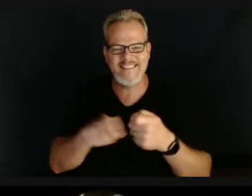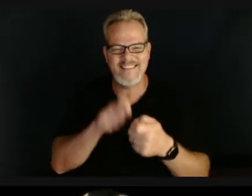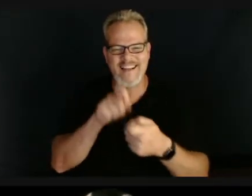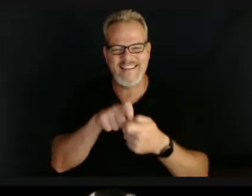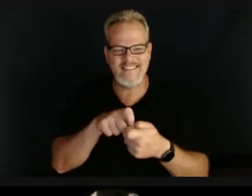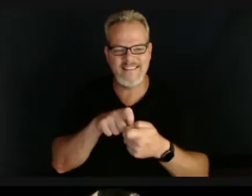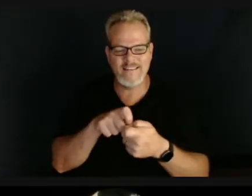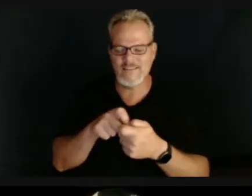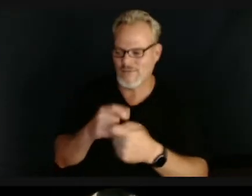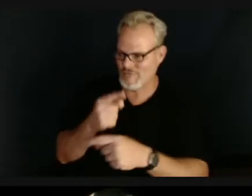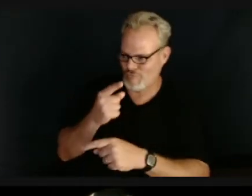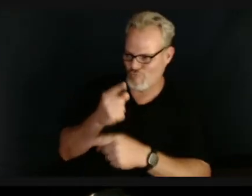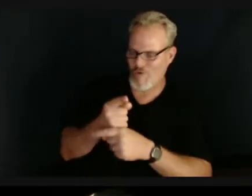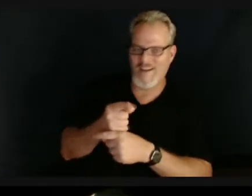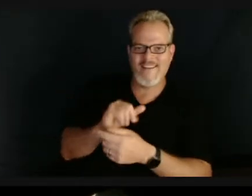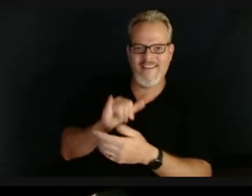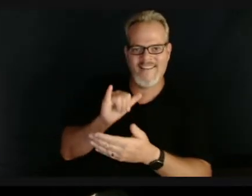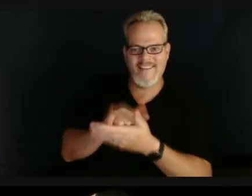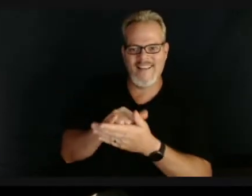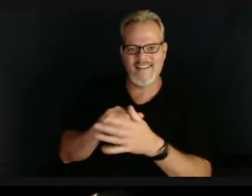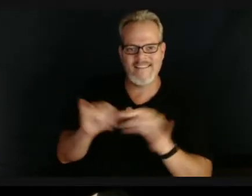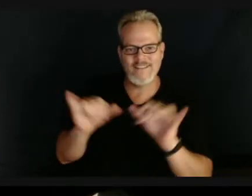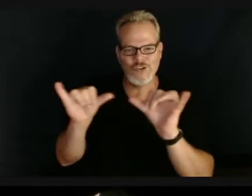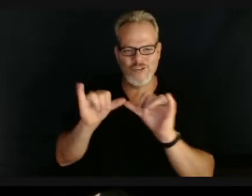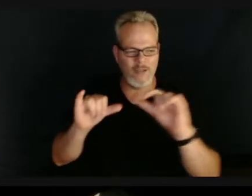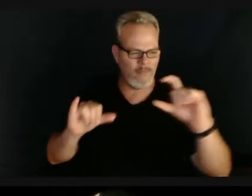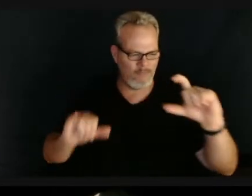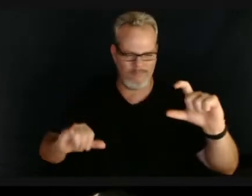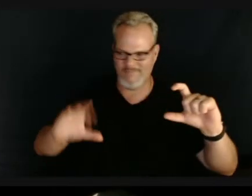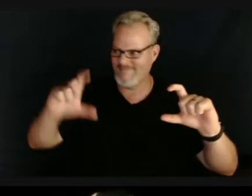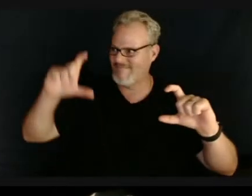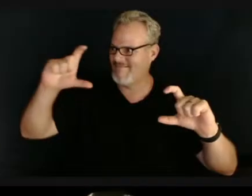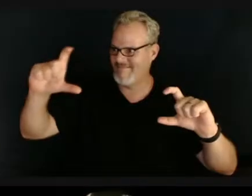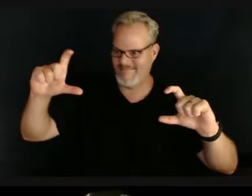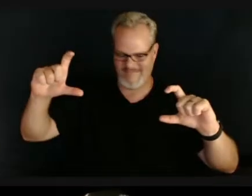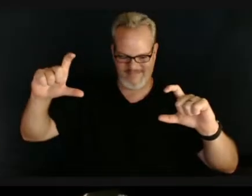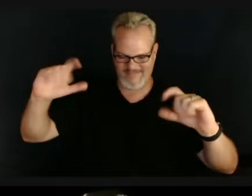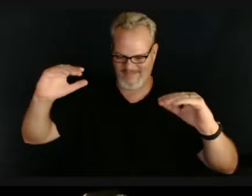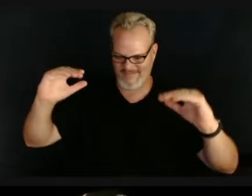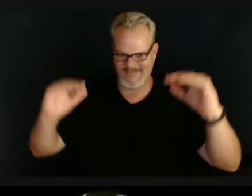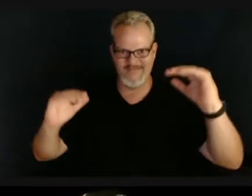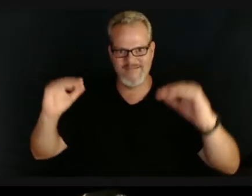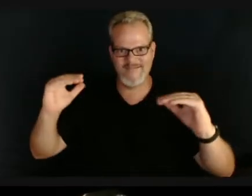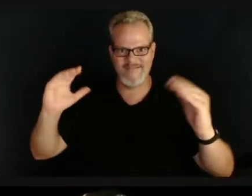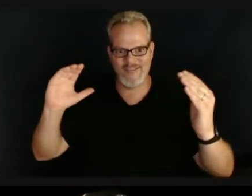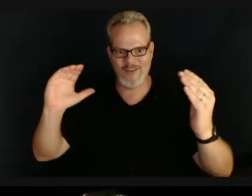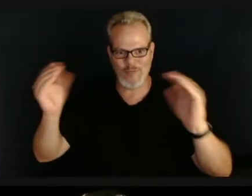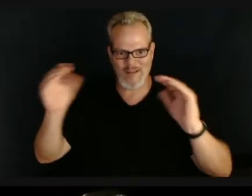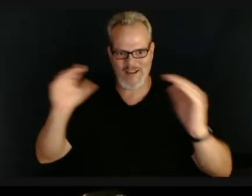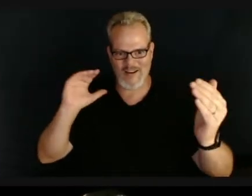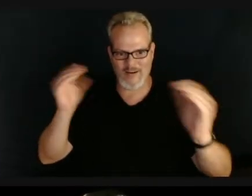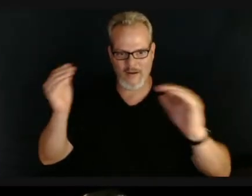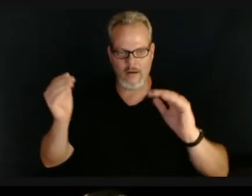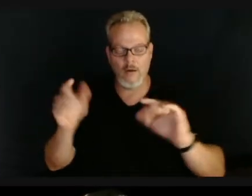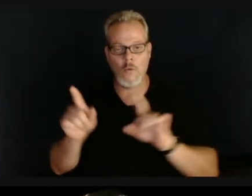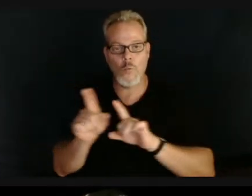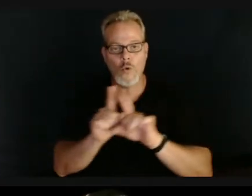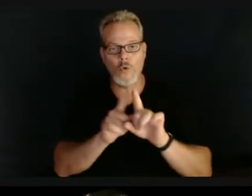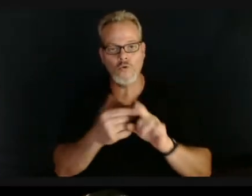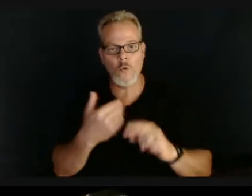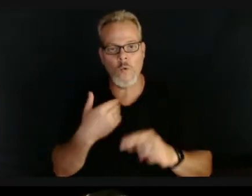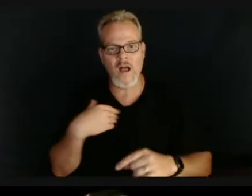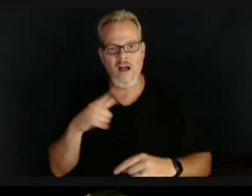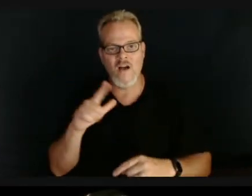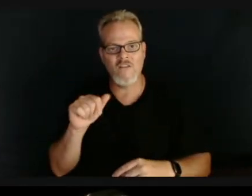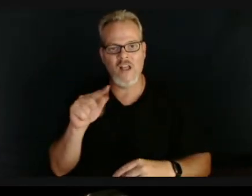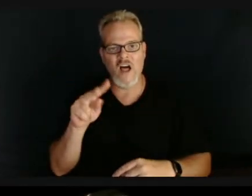Something for scale. That always makes it so much easier for these cams. Looks like we have lava leaking from the south vent back here, maybe